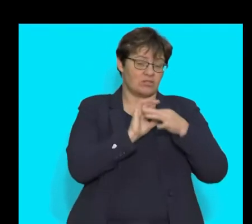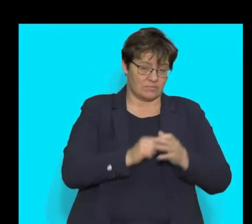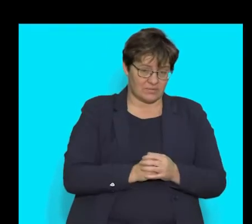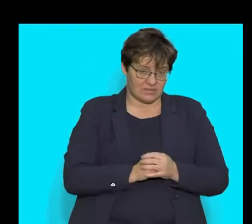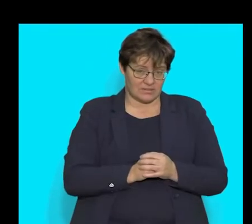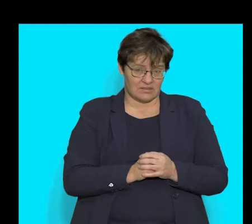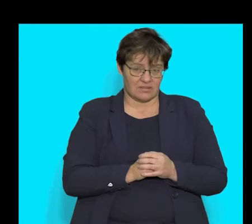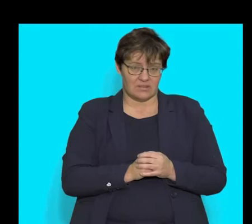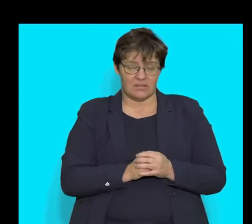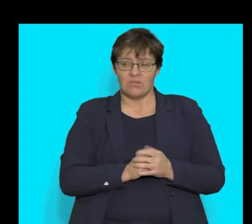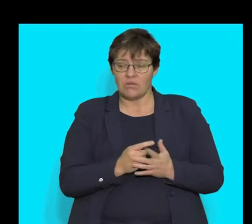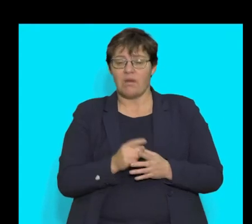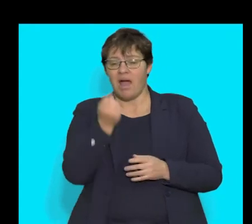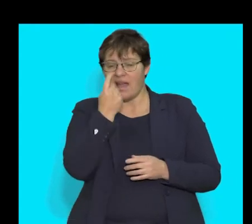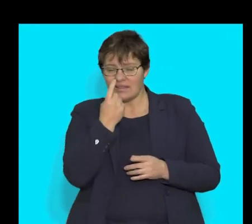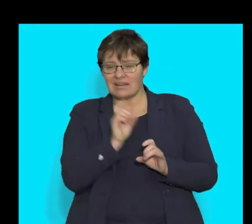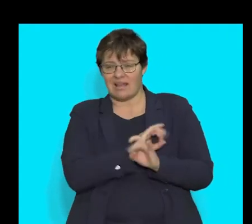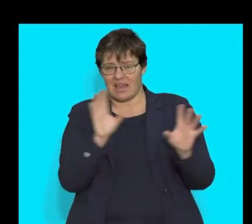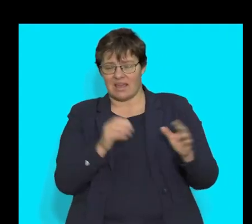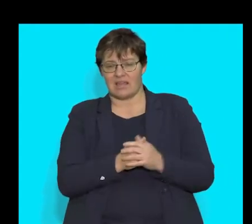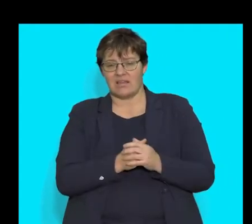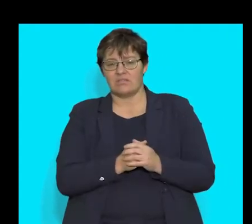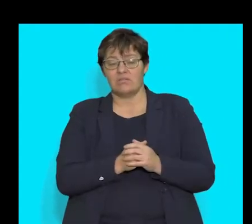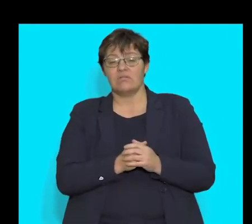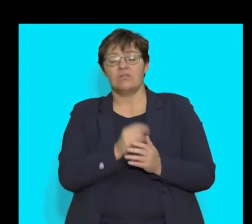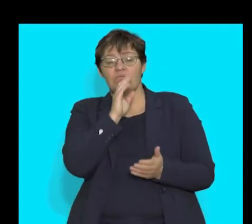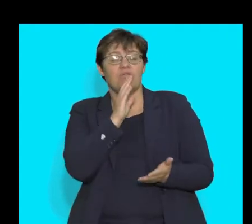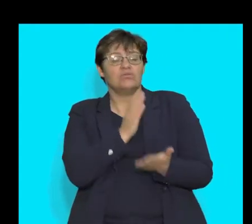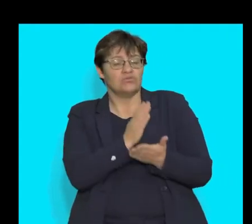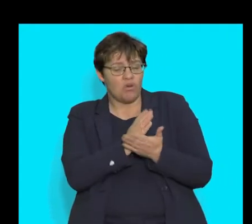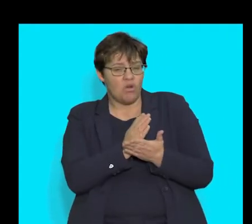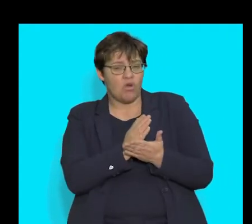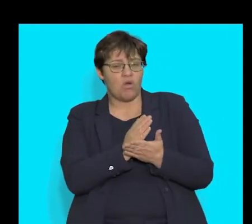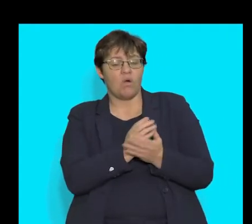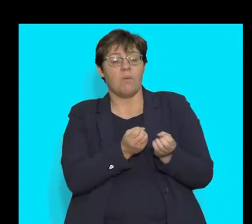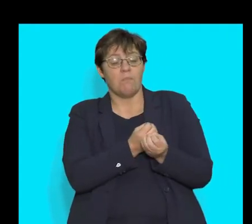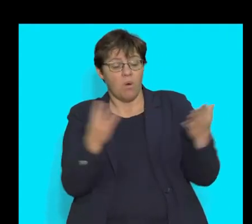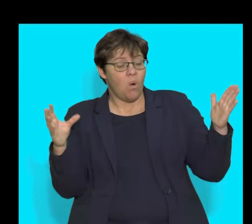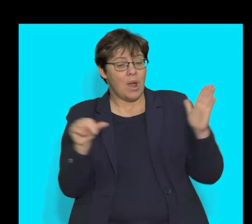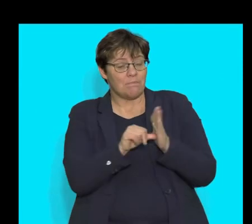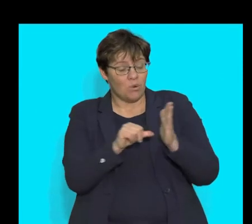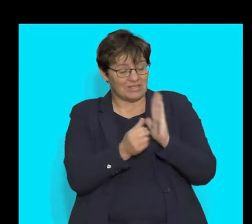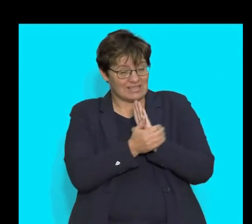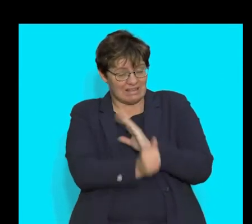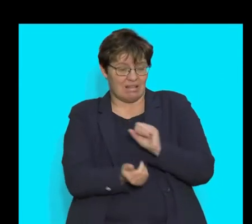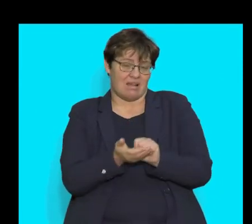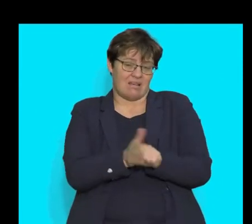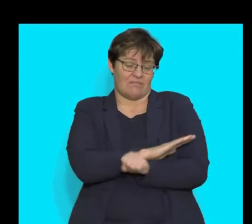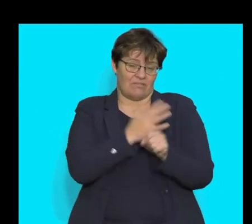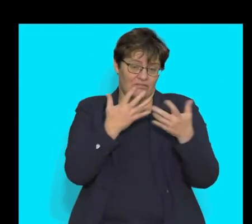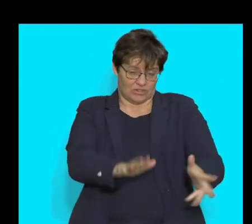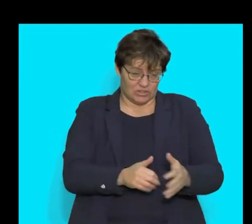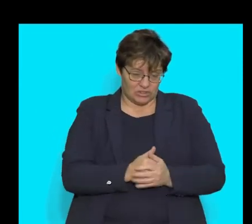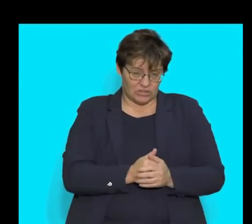a lot of sense for us to make sure that we've covered the most important skills when it comes